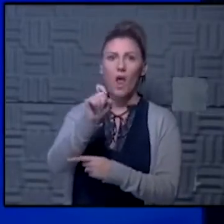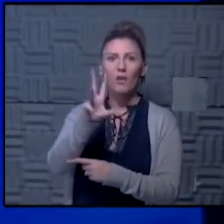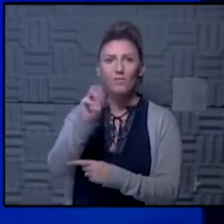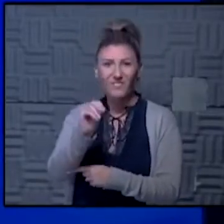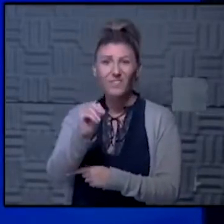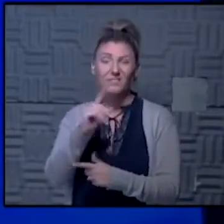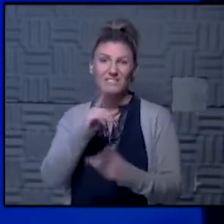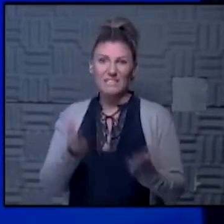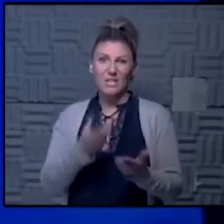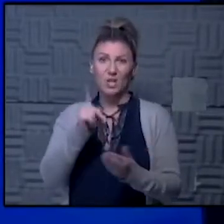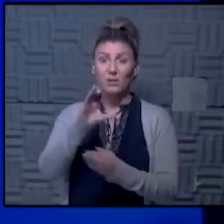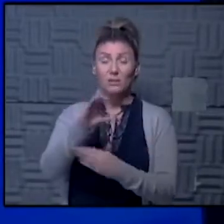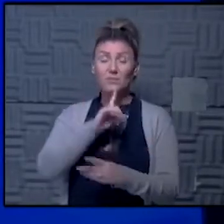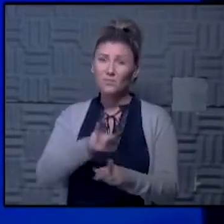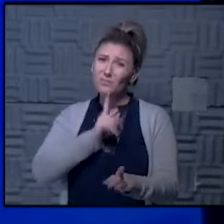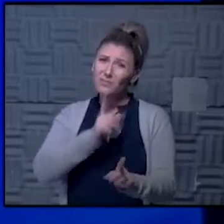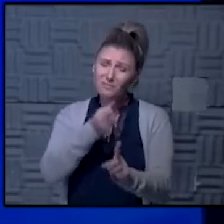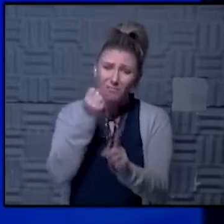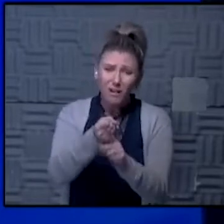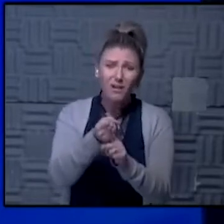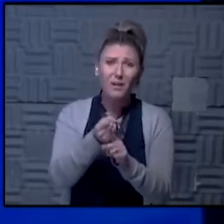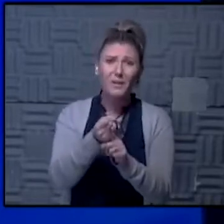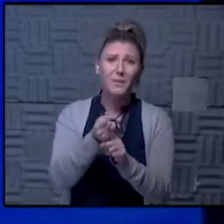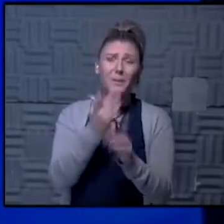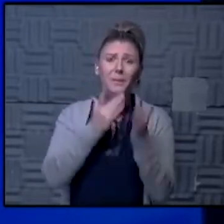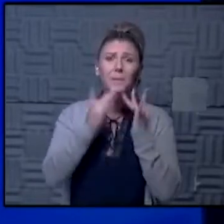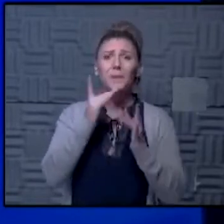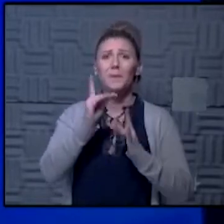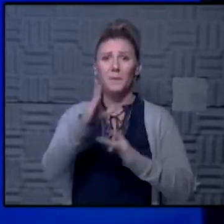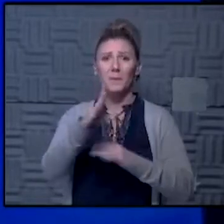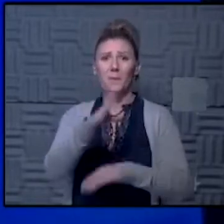a really, really big impact on a hospital your size.